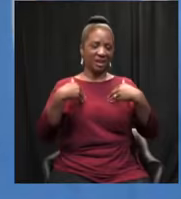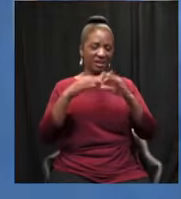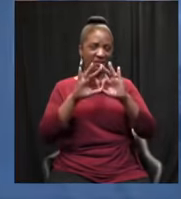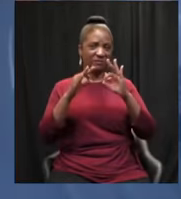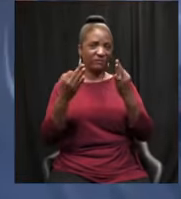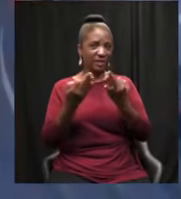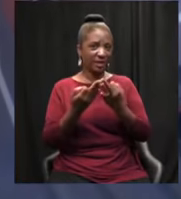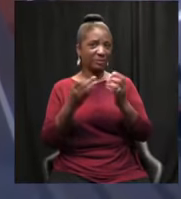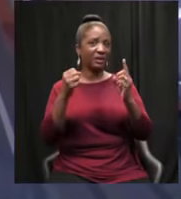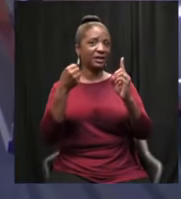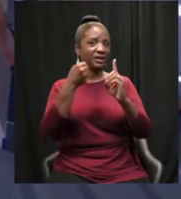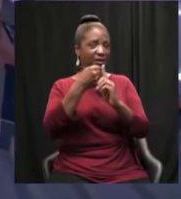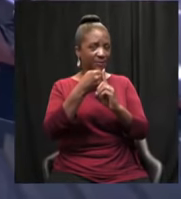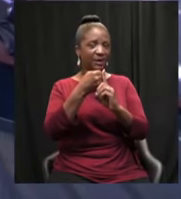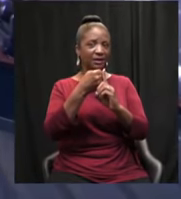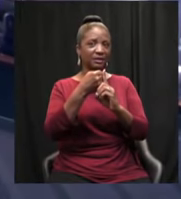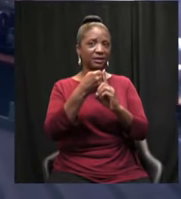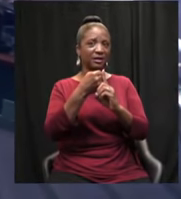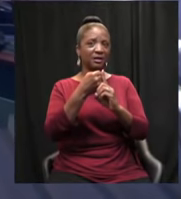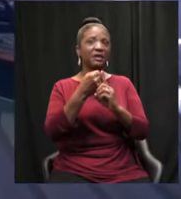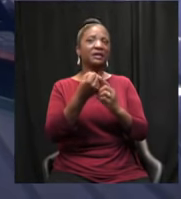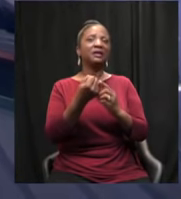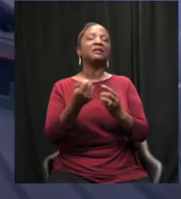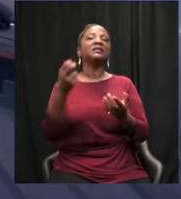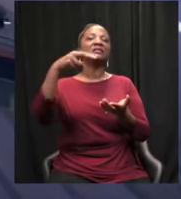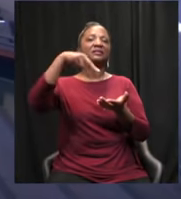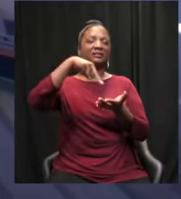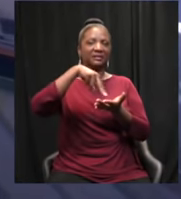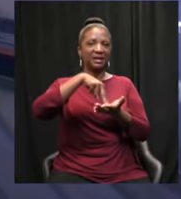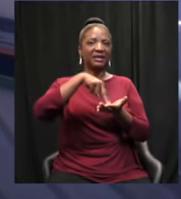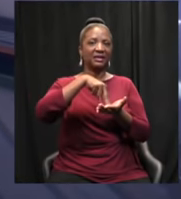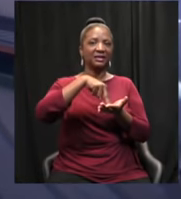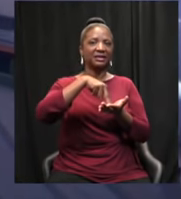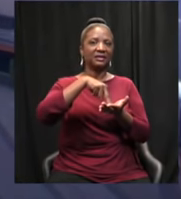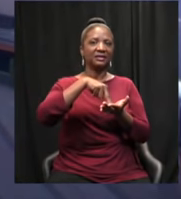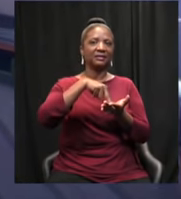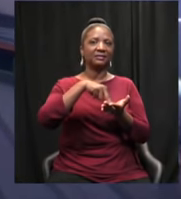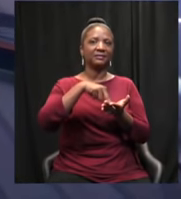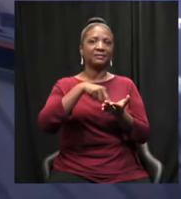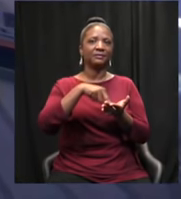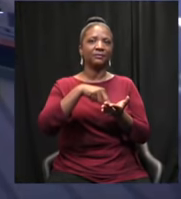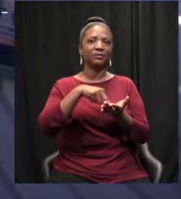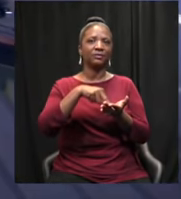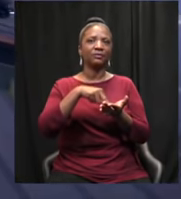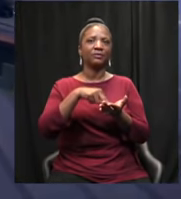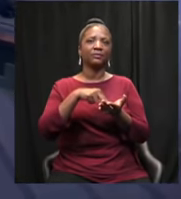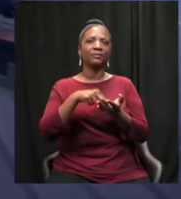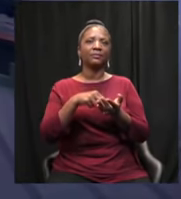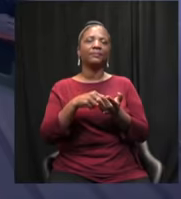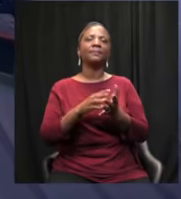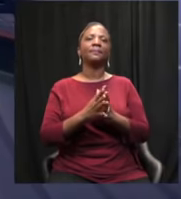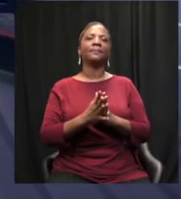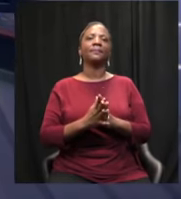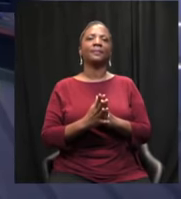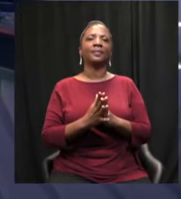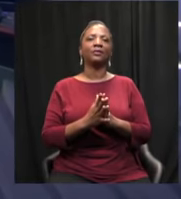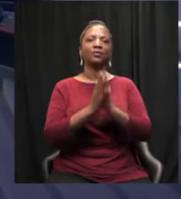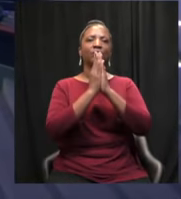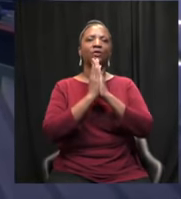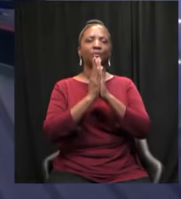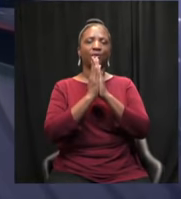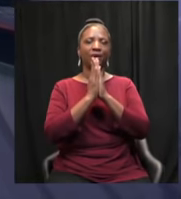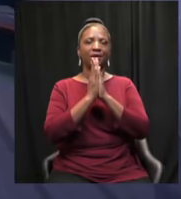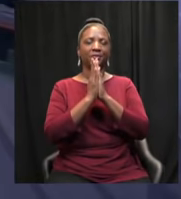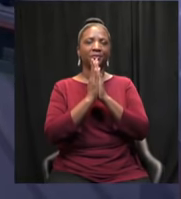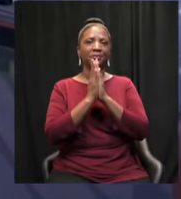by this recent storm, would you stand? I know a lot of our church family is from New Orleans. And if you have any family that have been impacted, would you just stand? We're going to pray.